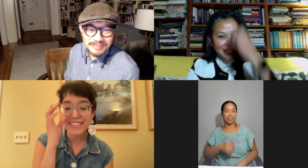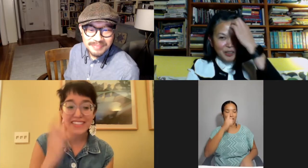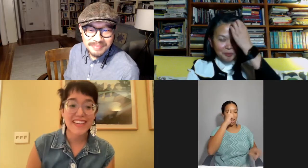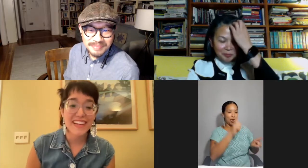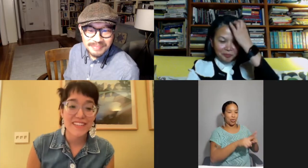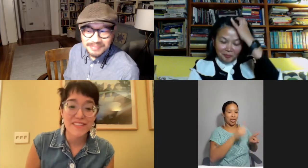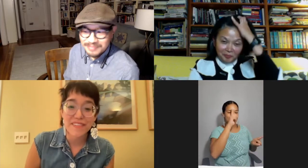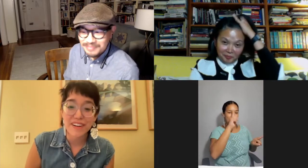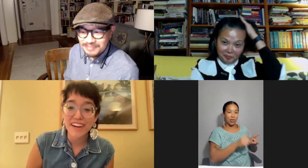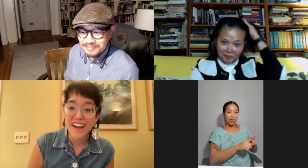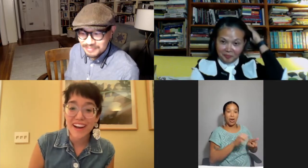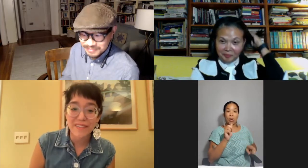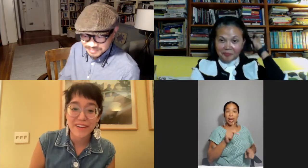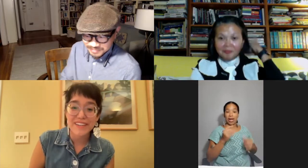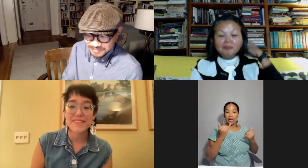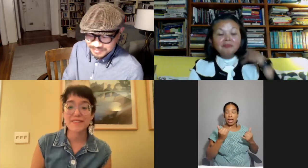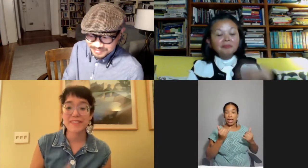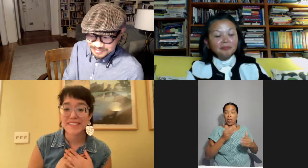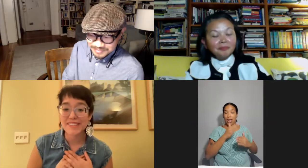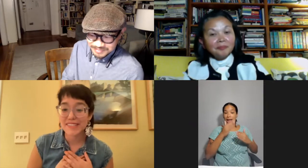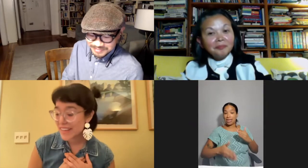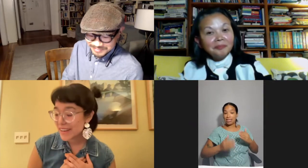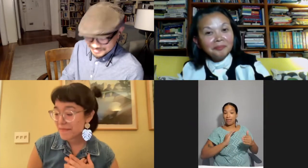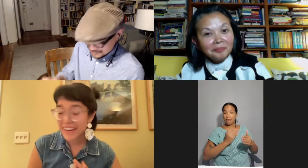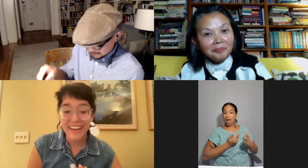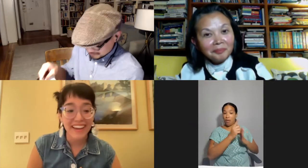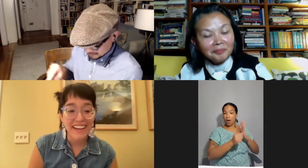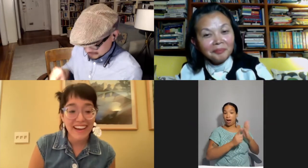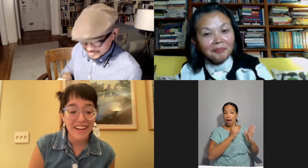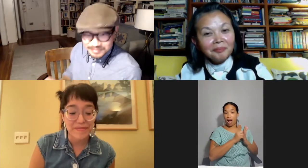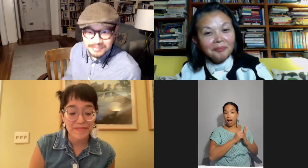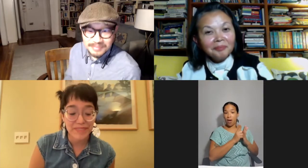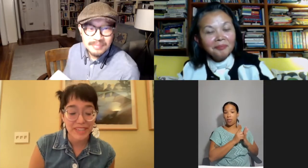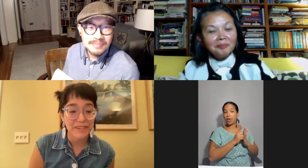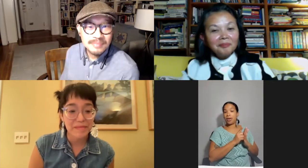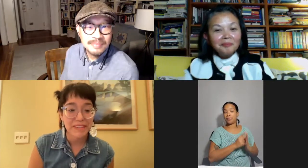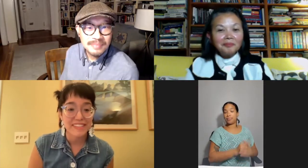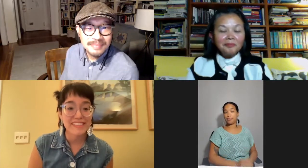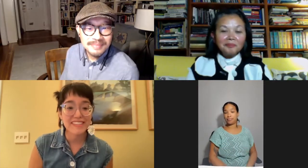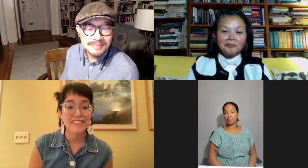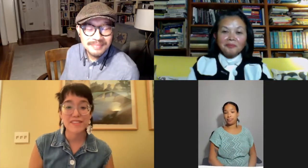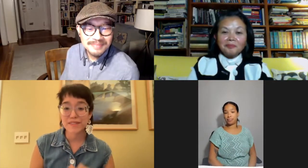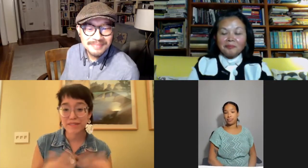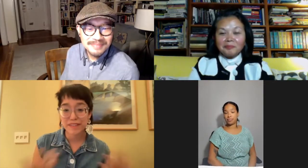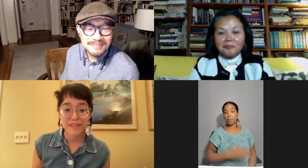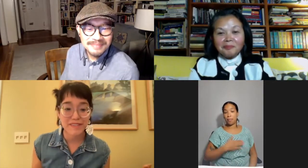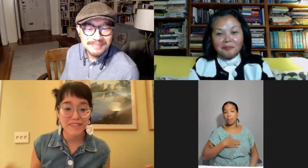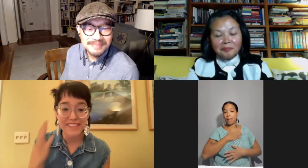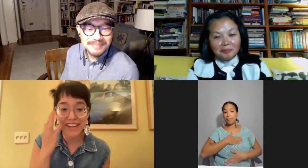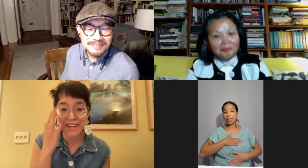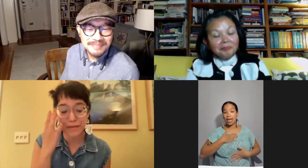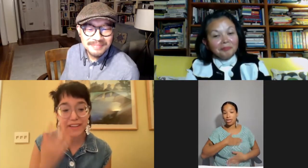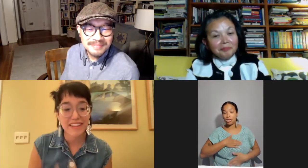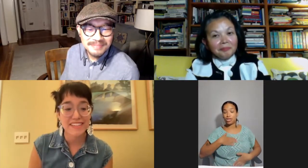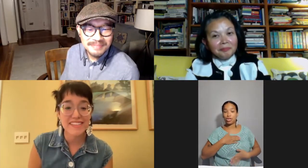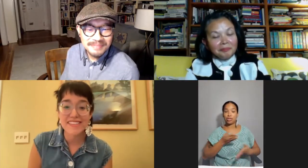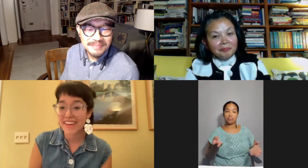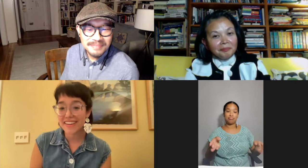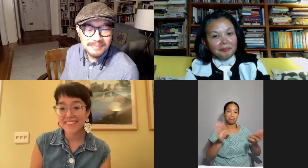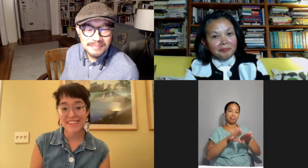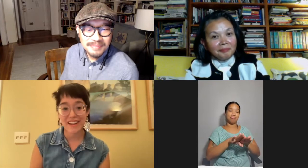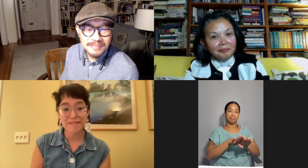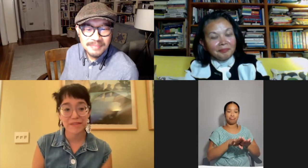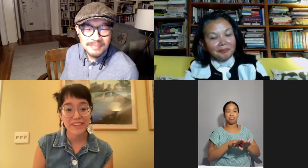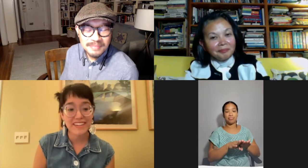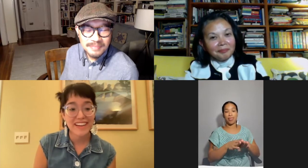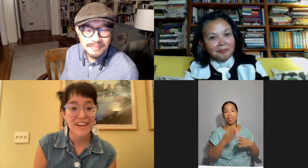have reached the end of our hour, so it is my great pleasure to just sort of close us out with just